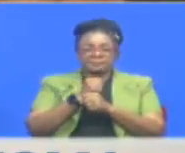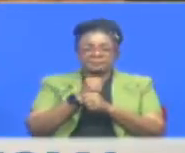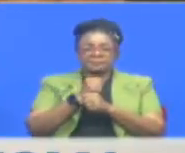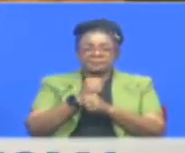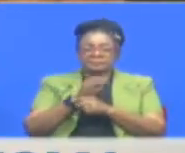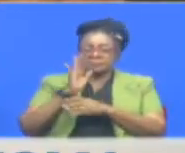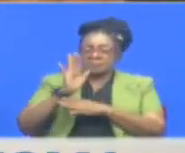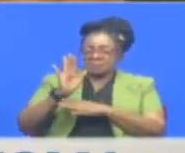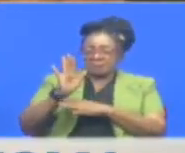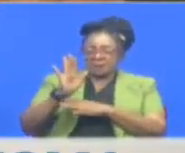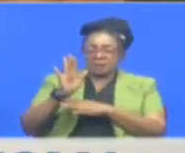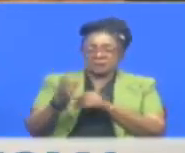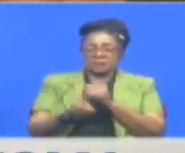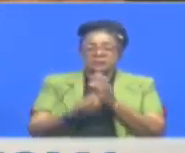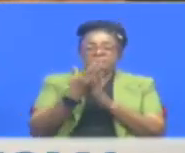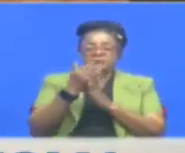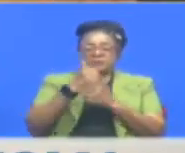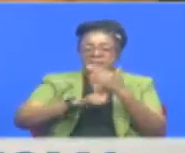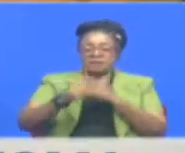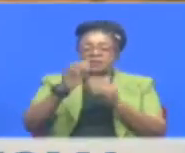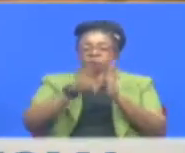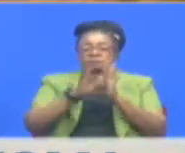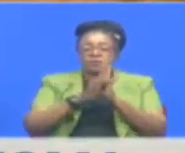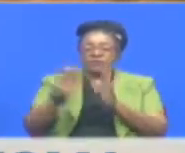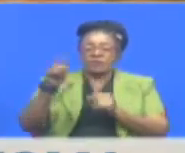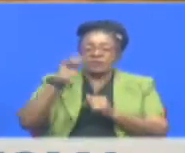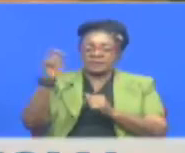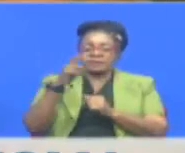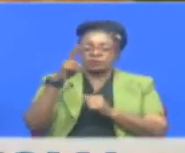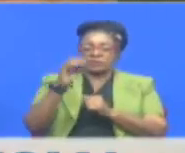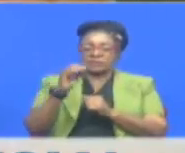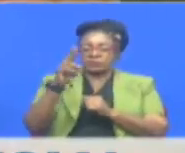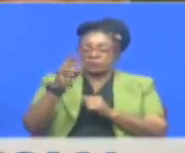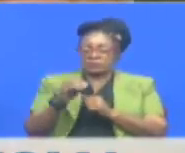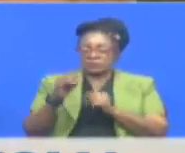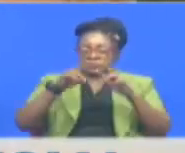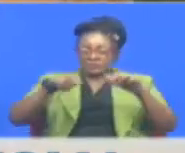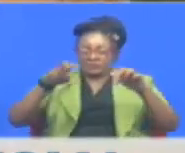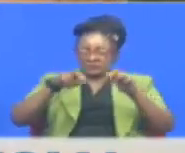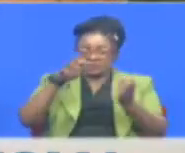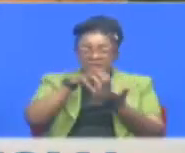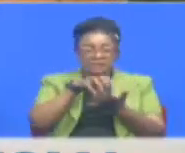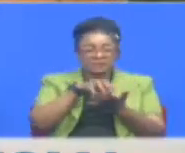was established under the Constitution of Kenya 2020 to investigate cases of